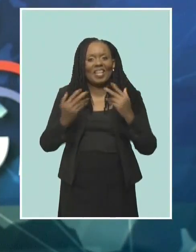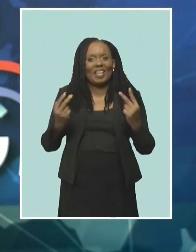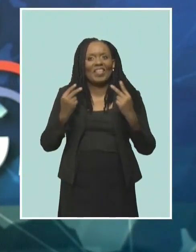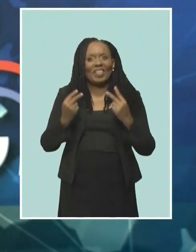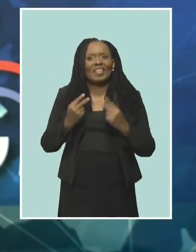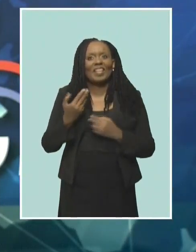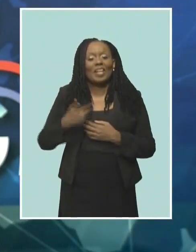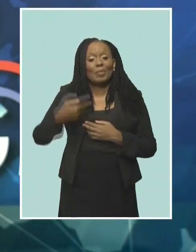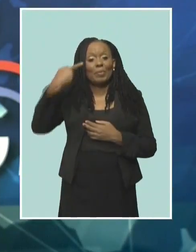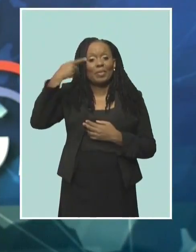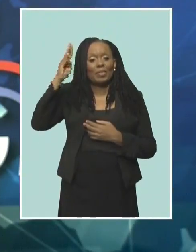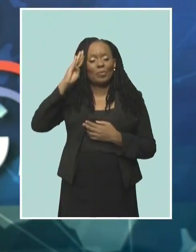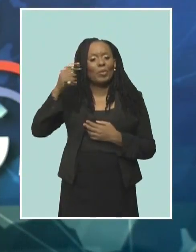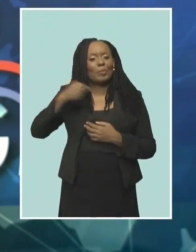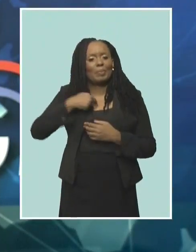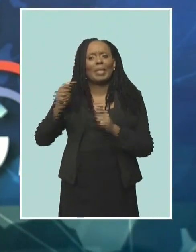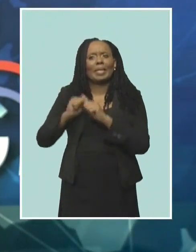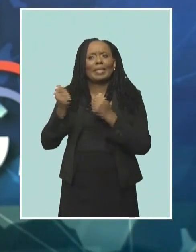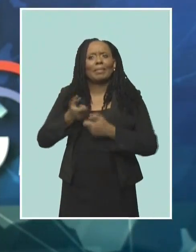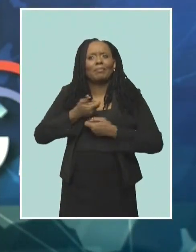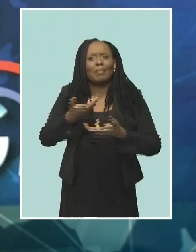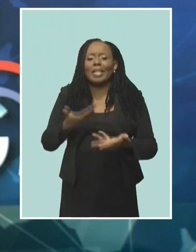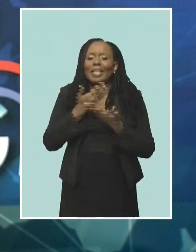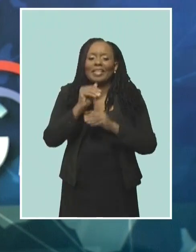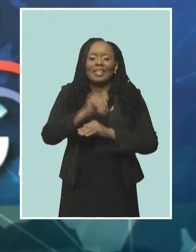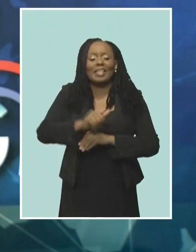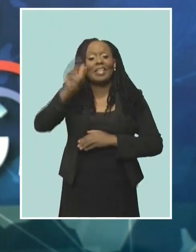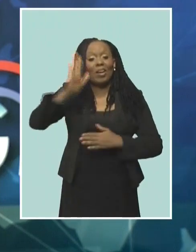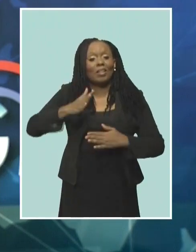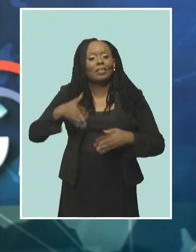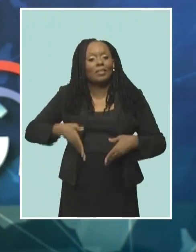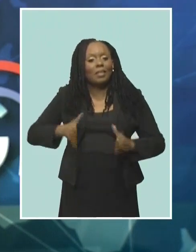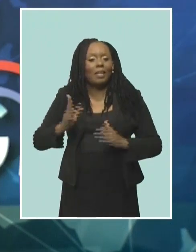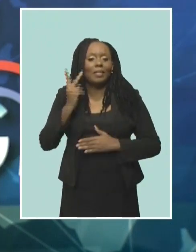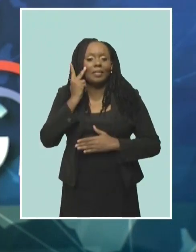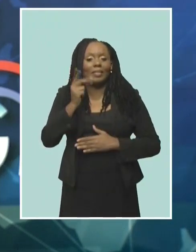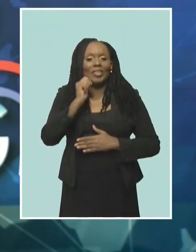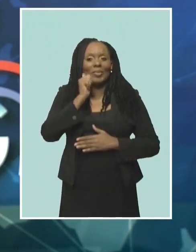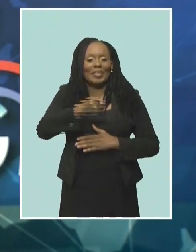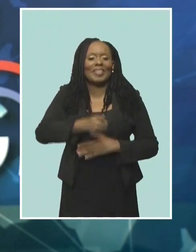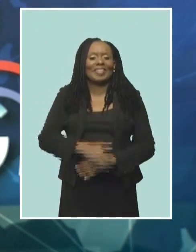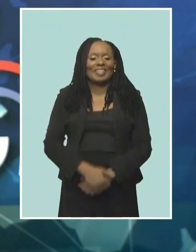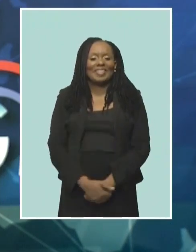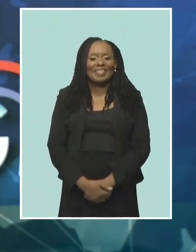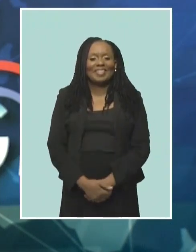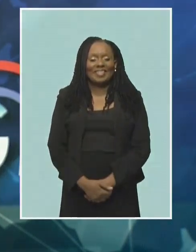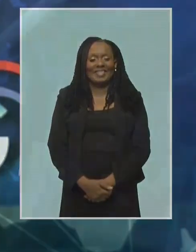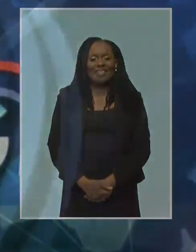spending it with us. I'm Pearson Bowen. For the crew, to all of you, good night. By God's will, we'll see you tomorrow.